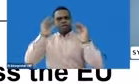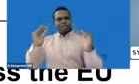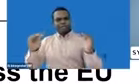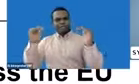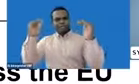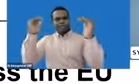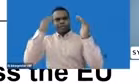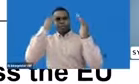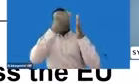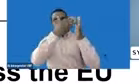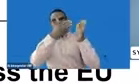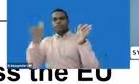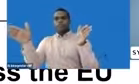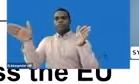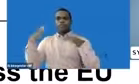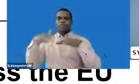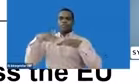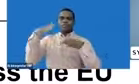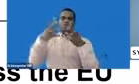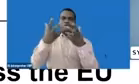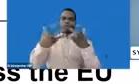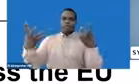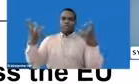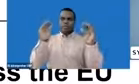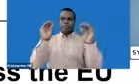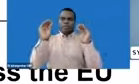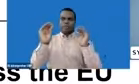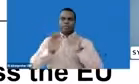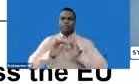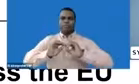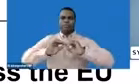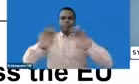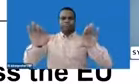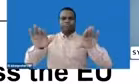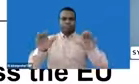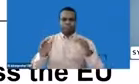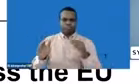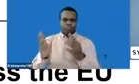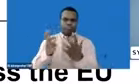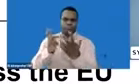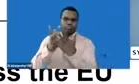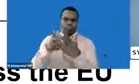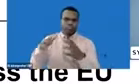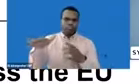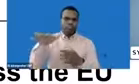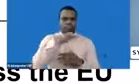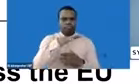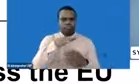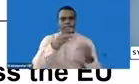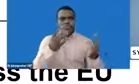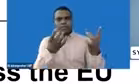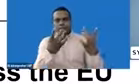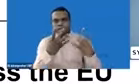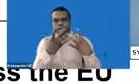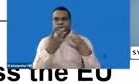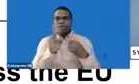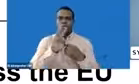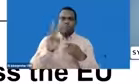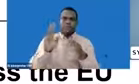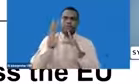This can be used to prepare a singular workshop or to give detailed training courses.